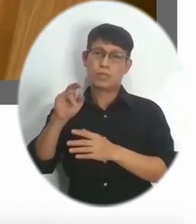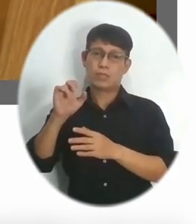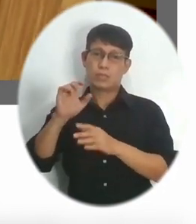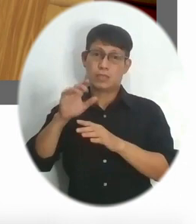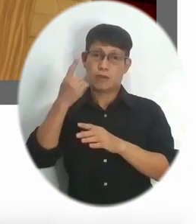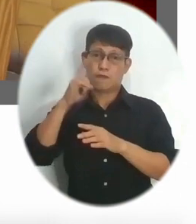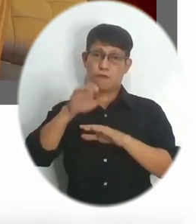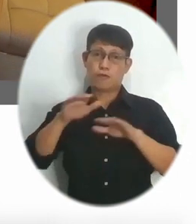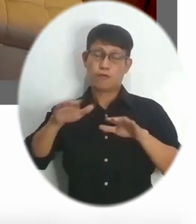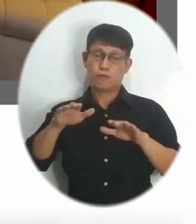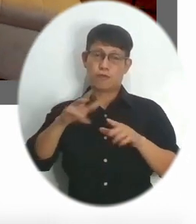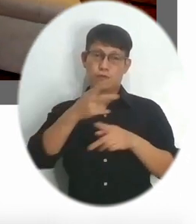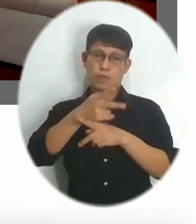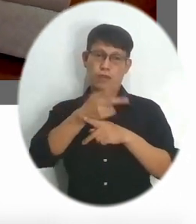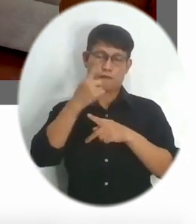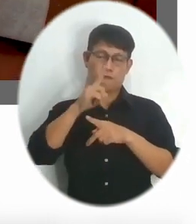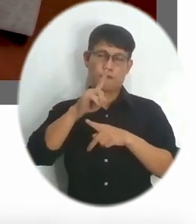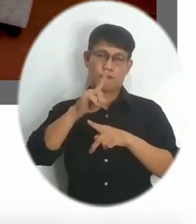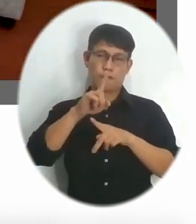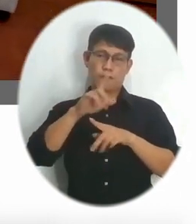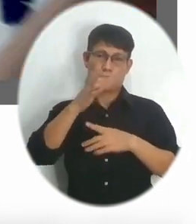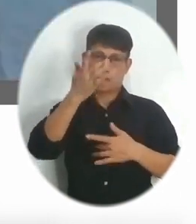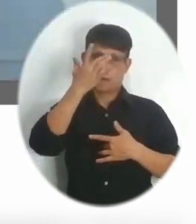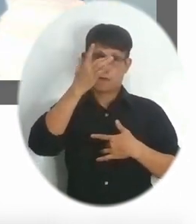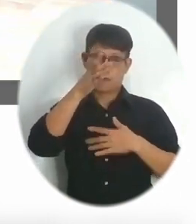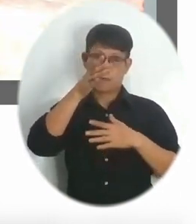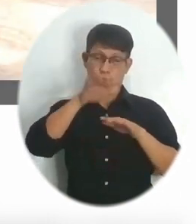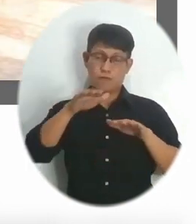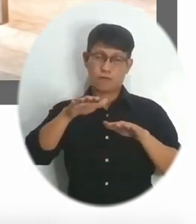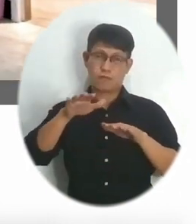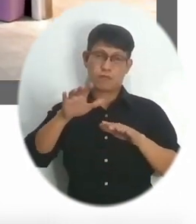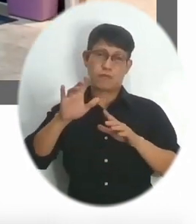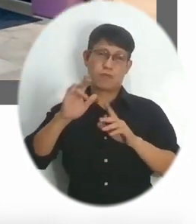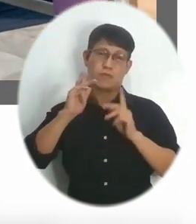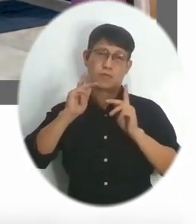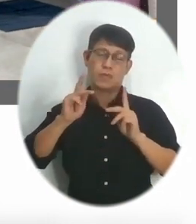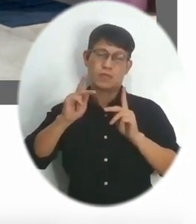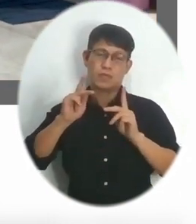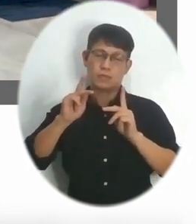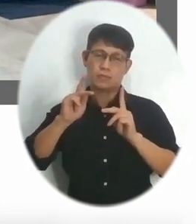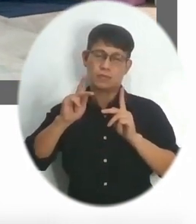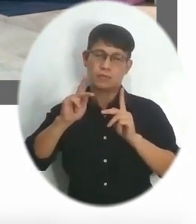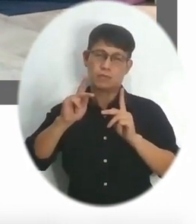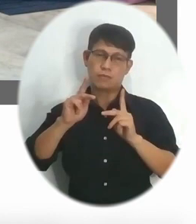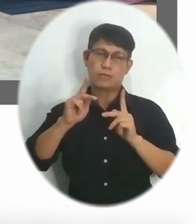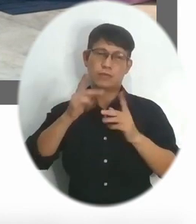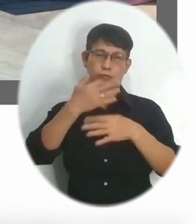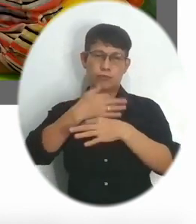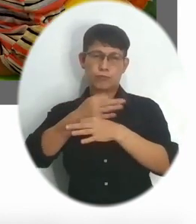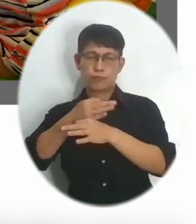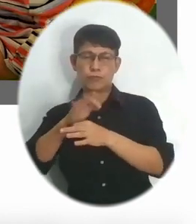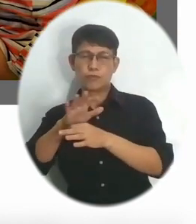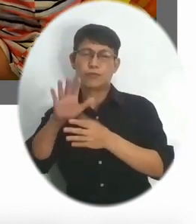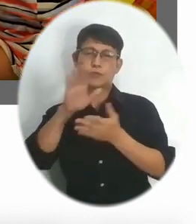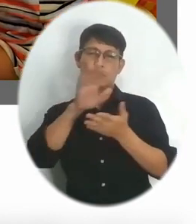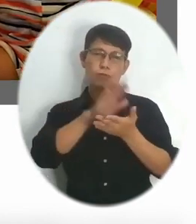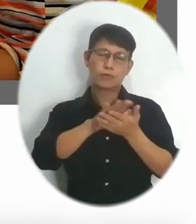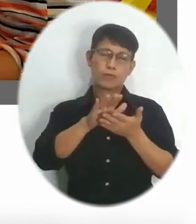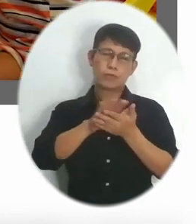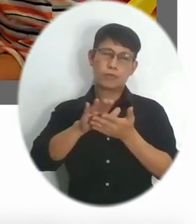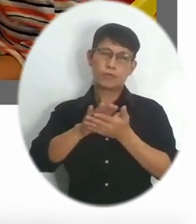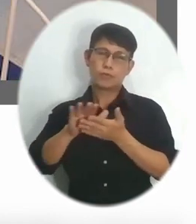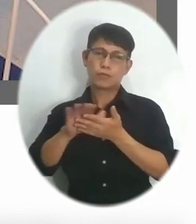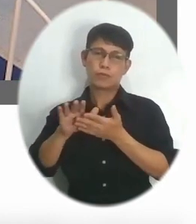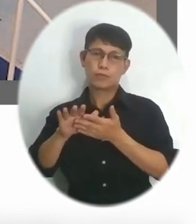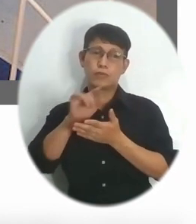The Wellness Centers for Children provide care for patients confined in public pediatric wards by renovating and